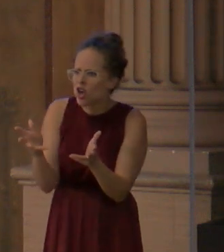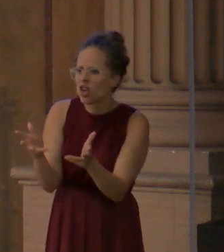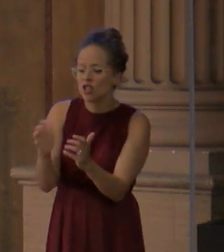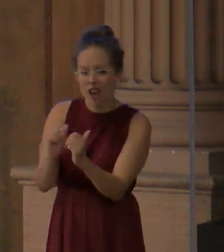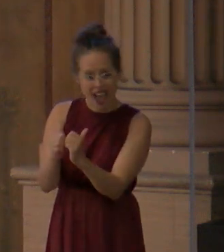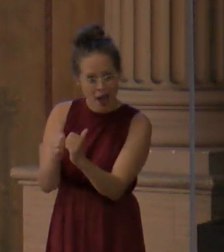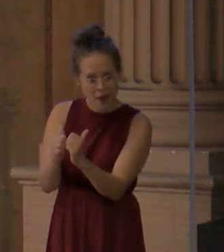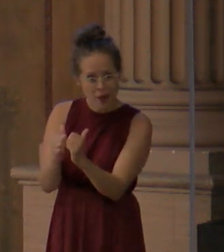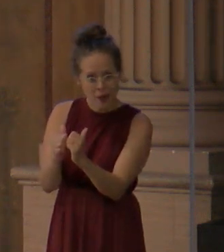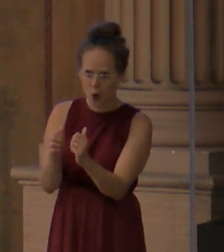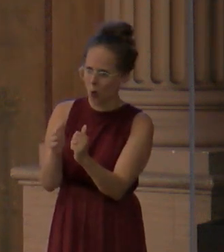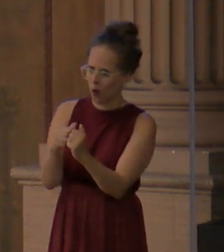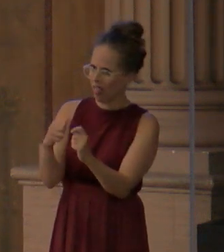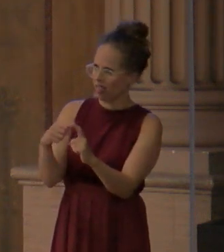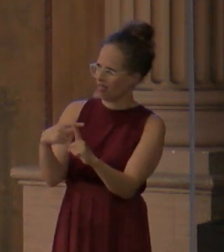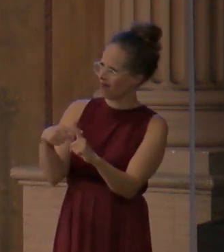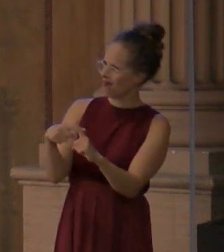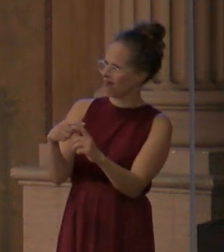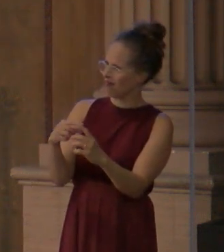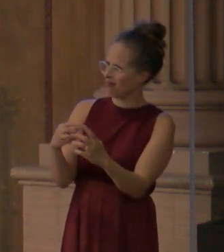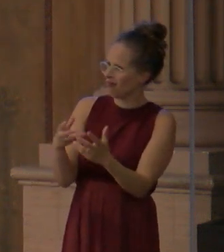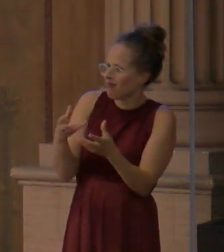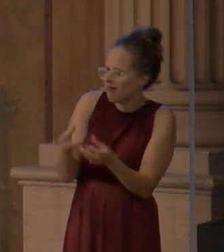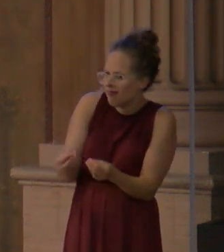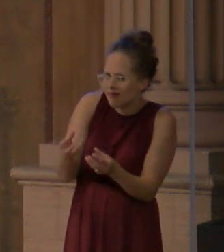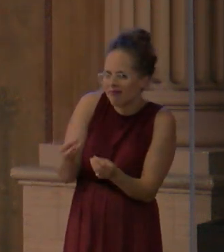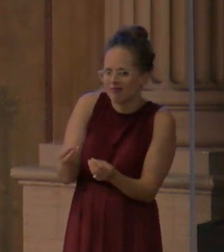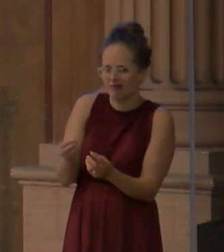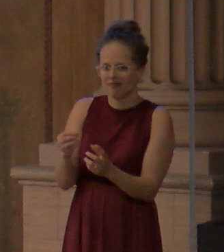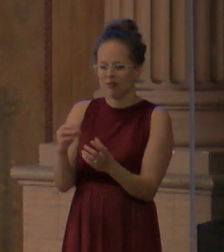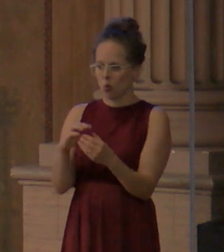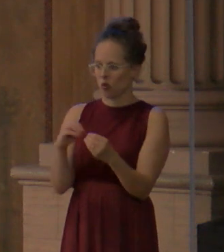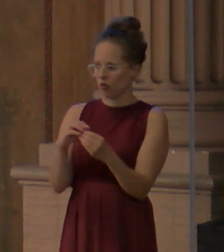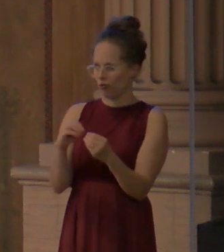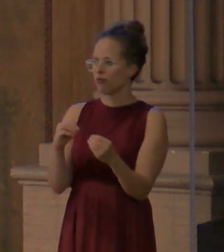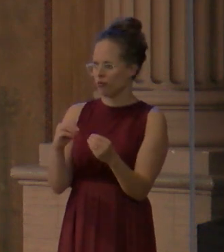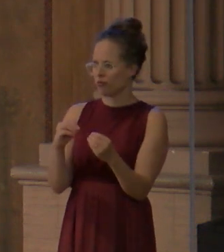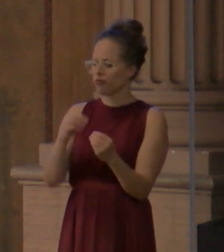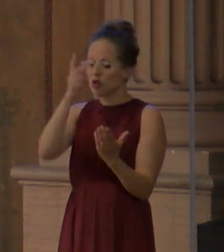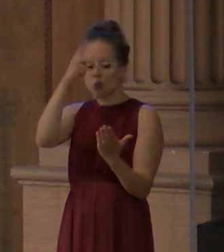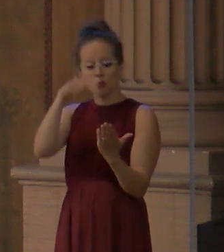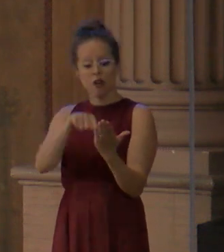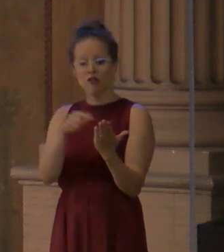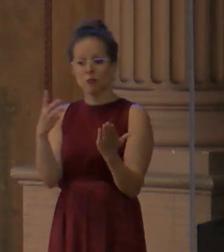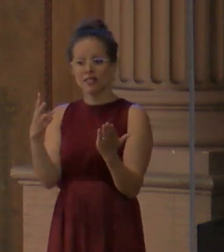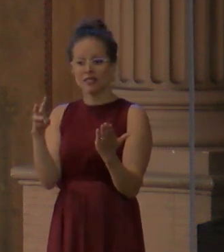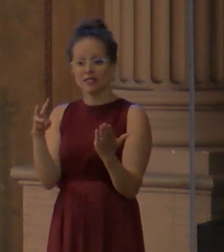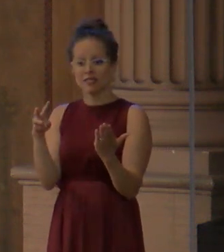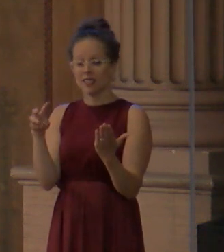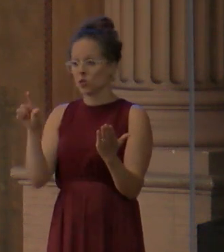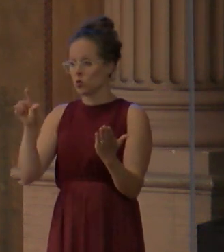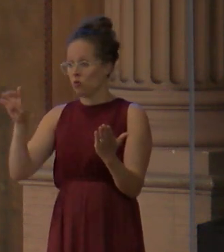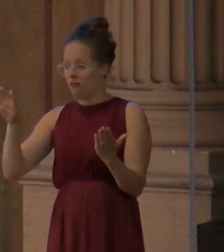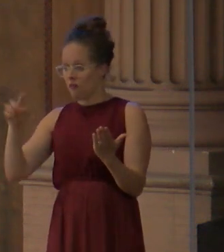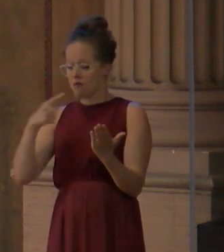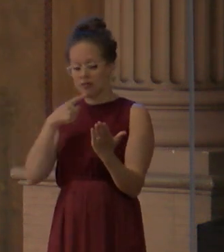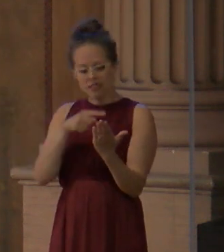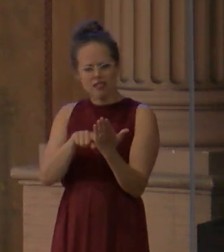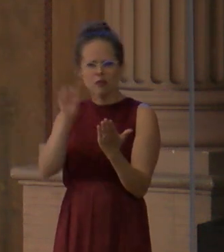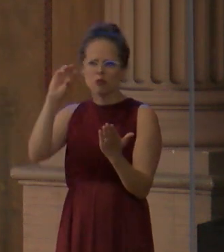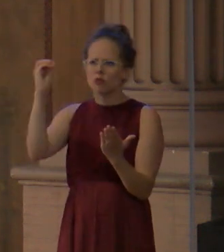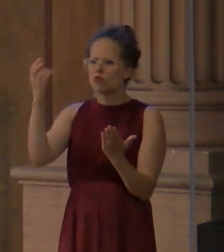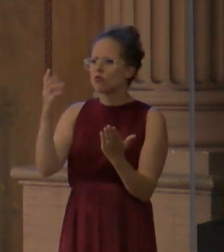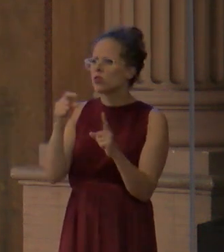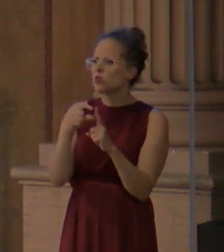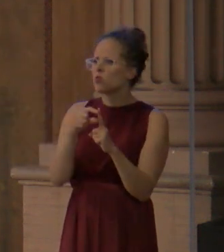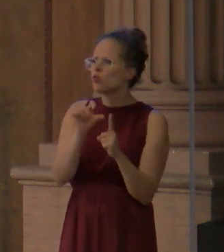with encouraging words, with gracious and gentle words. Proverbs talks about this, Proverbs 16:24. It says, gracious words are like a